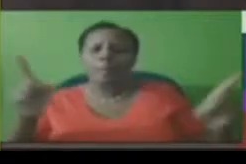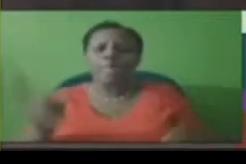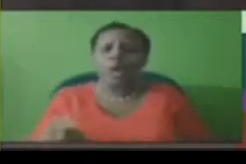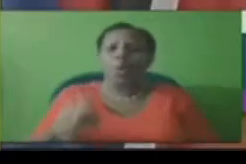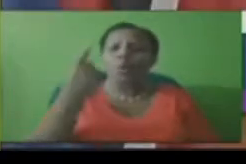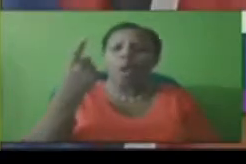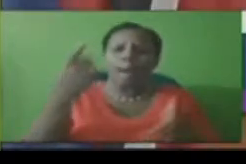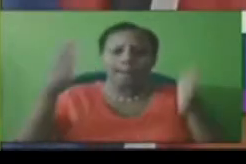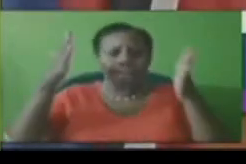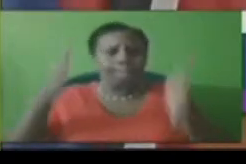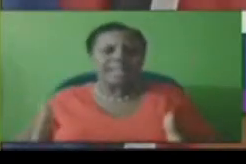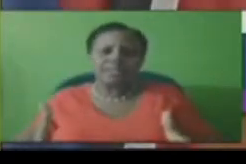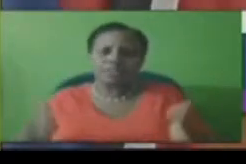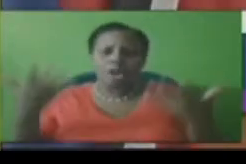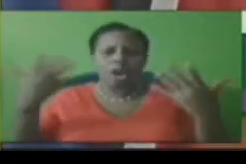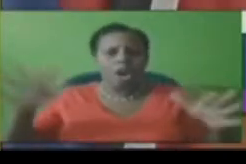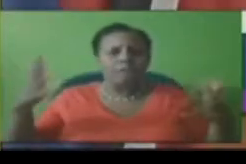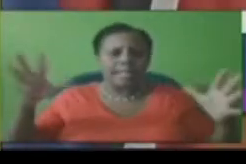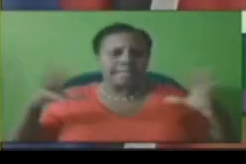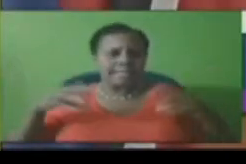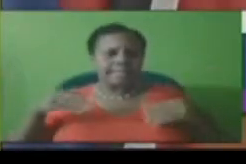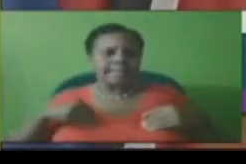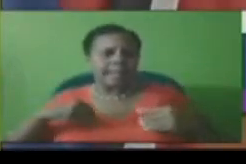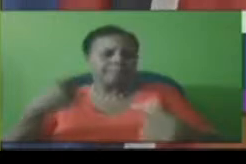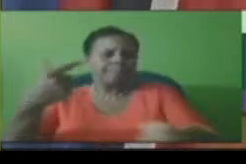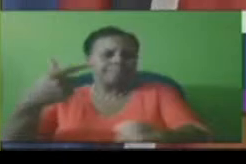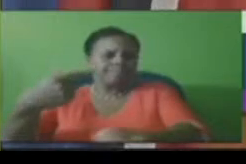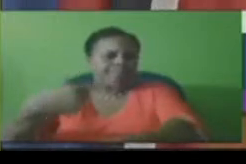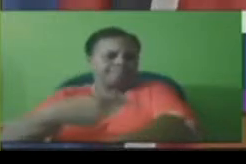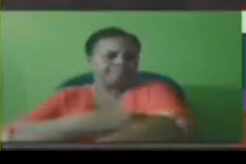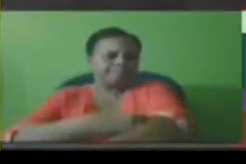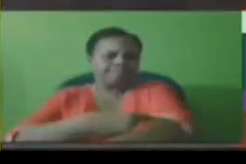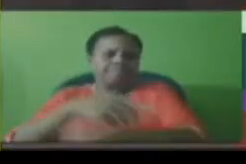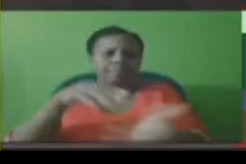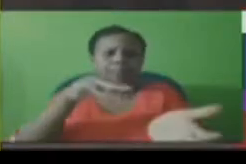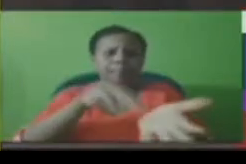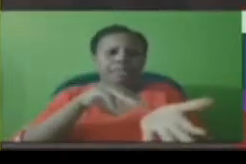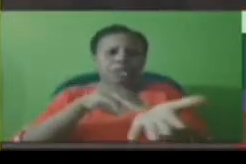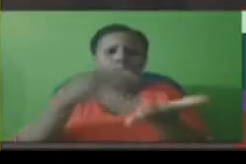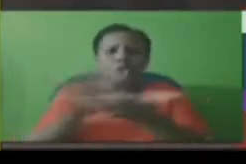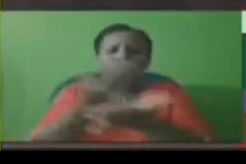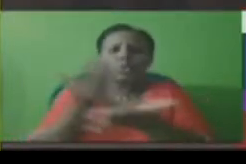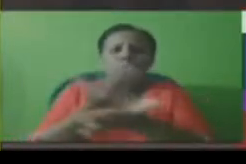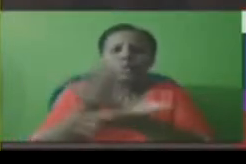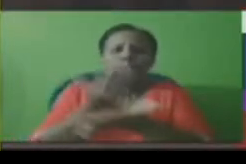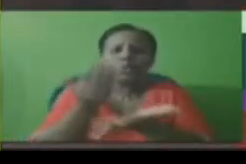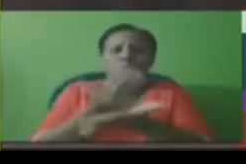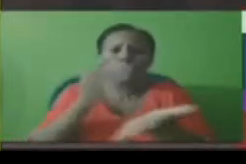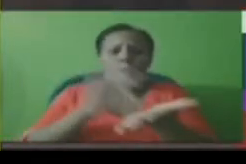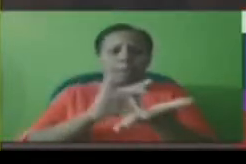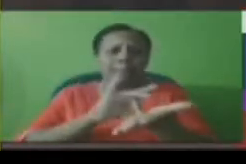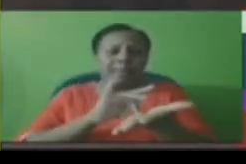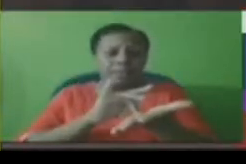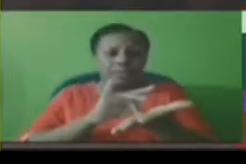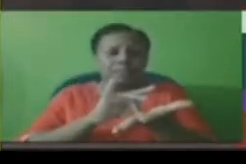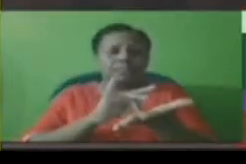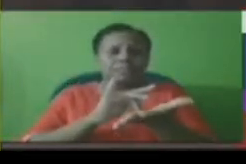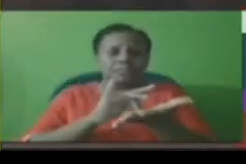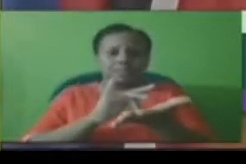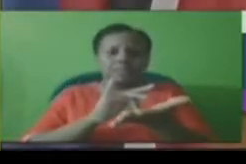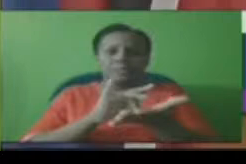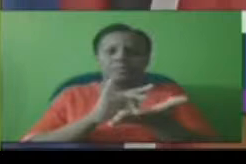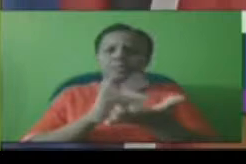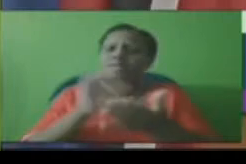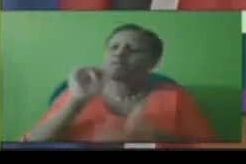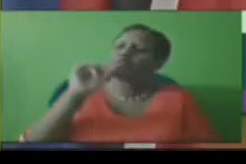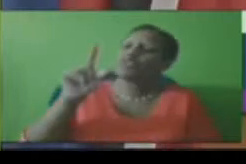ill patients whose Second part of that question is the availability of the drug in Trinidad. drug is available in Trinidad